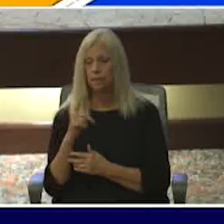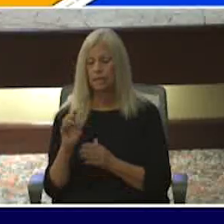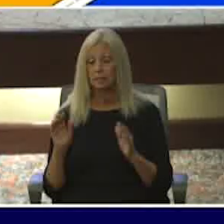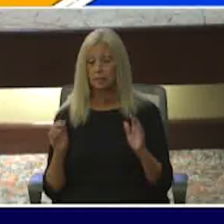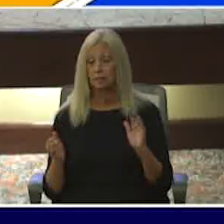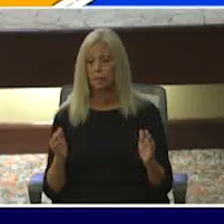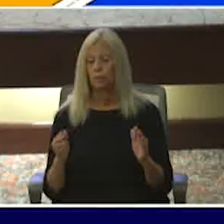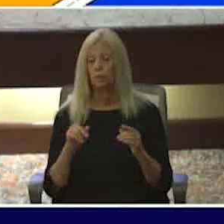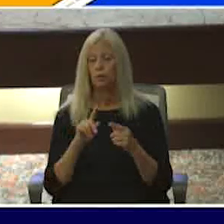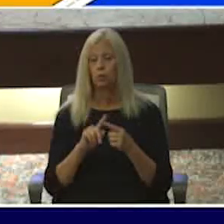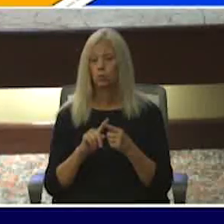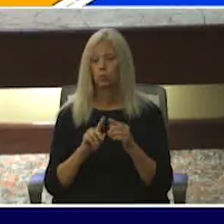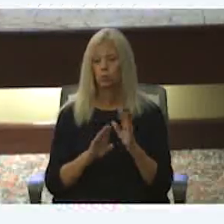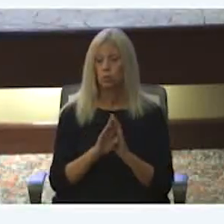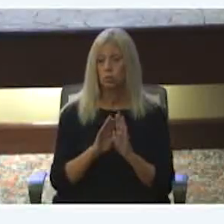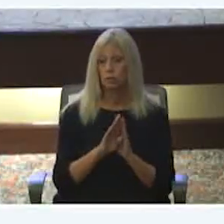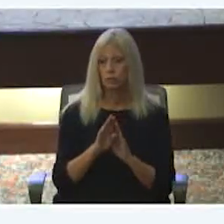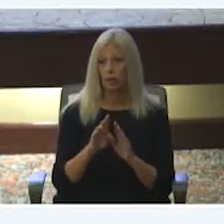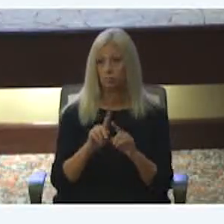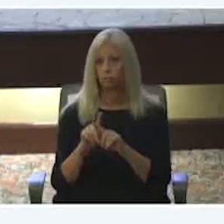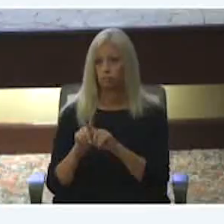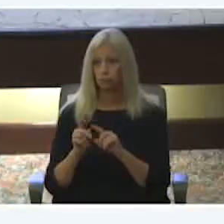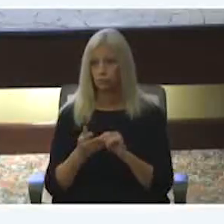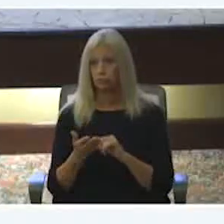comparable than the development patterns that you see out there.